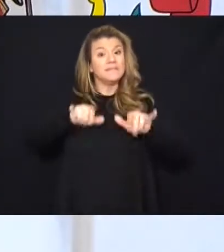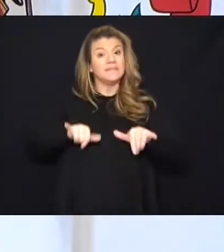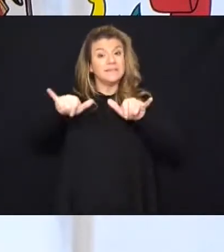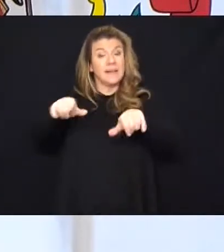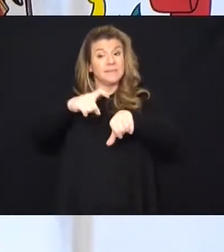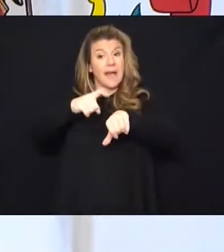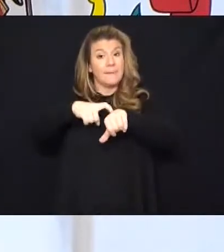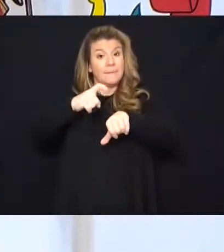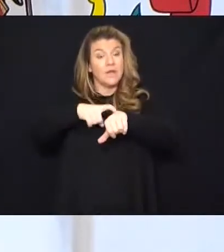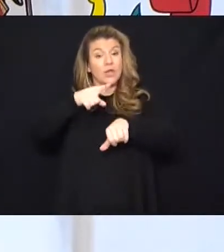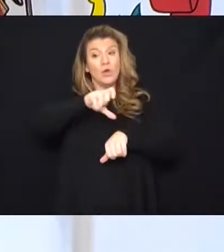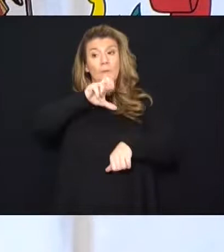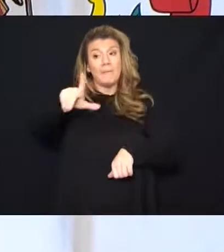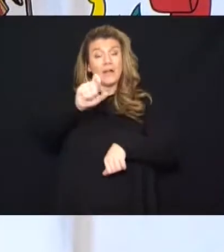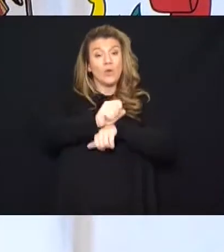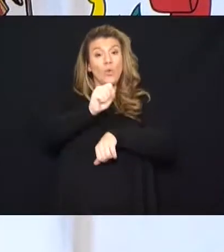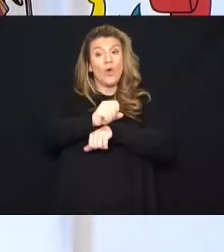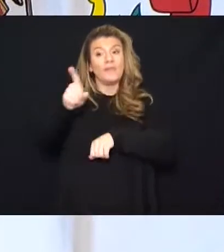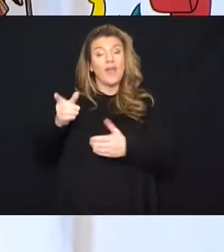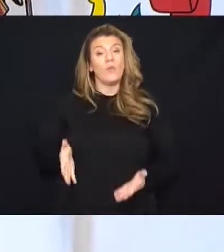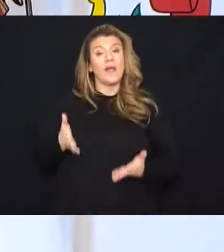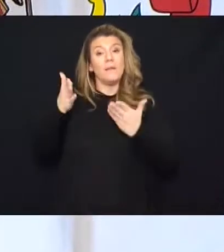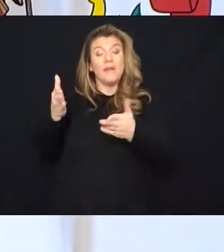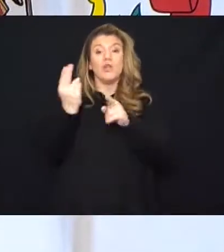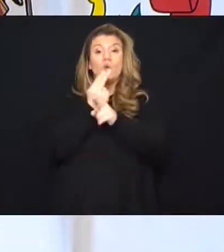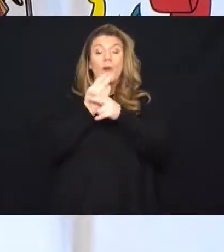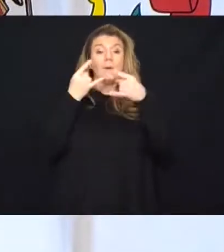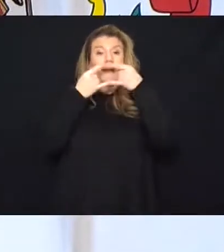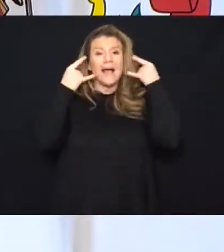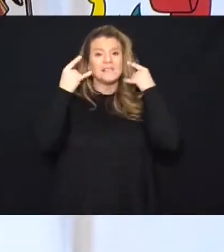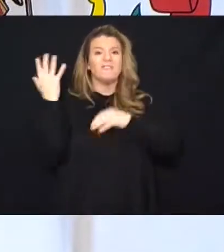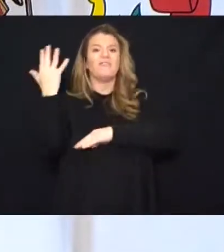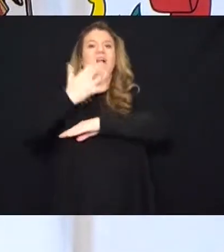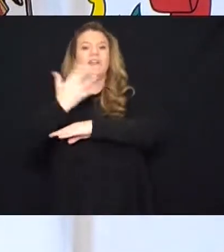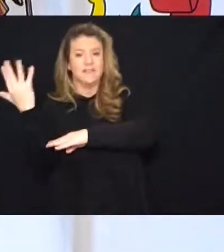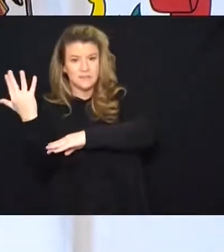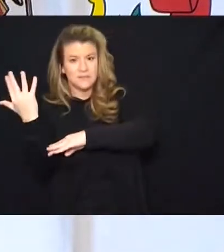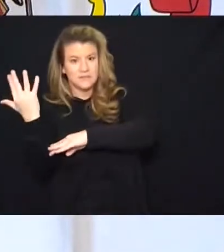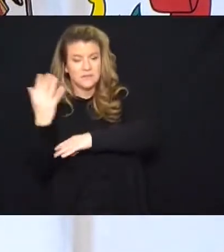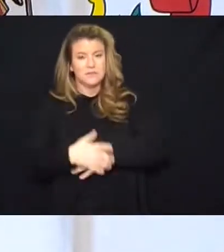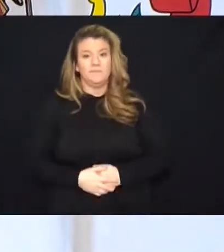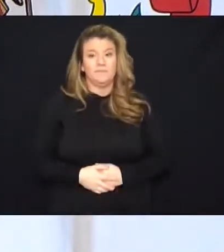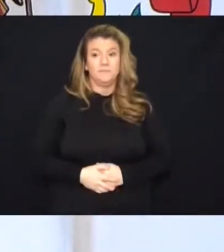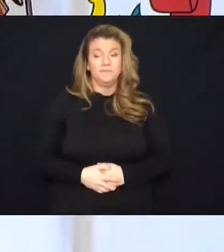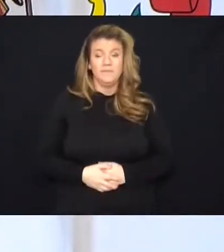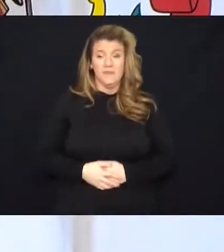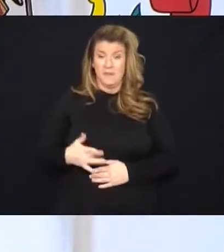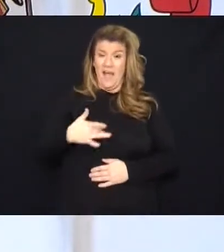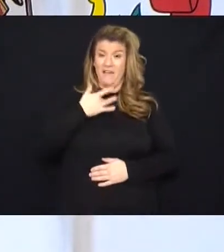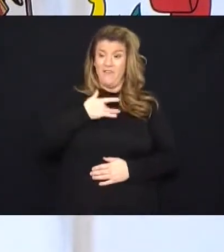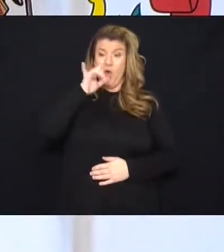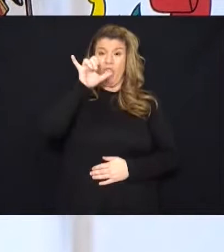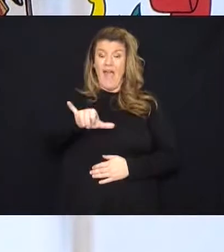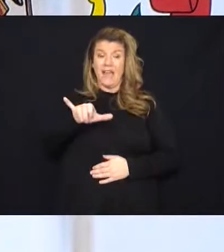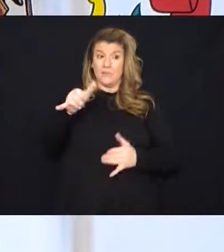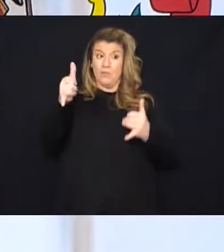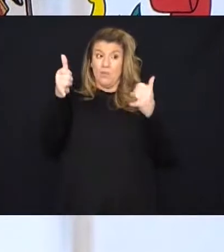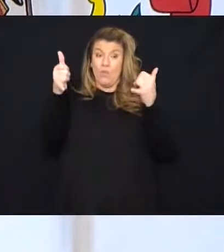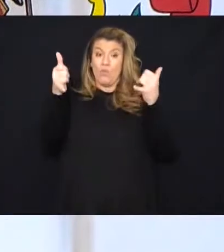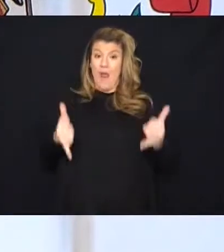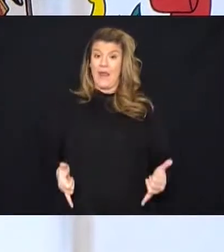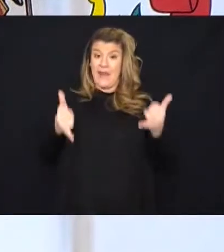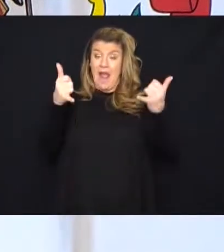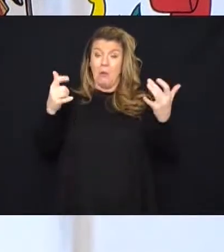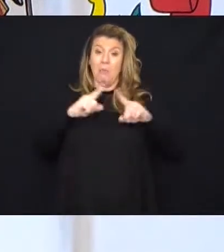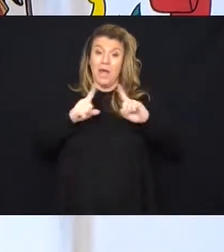going back to work, and they recommend you wear a mask for 5 days. But I think that's where they're settling out right now, but I'd stay